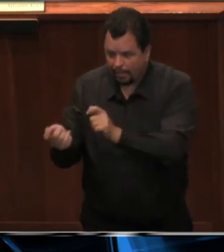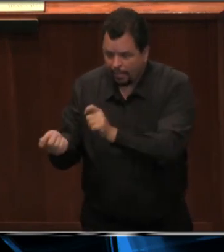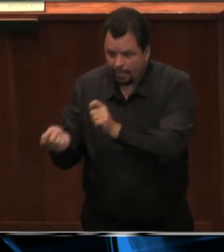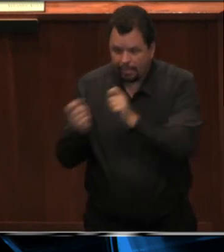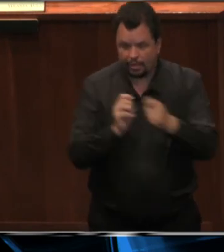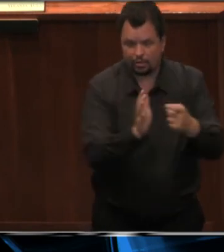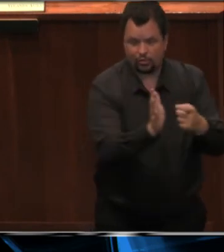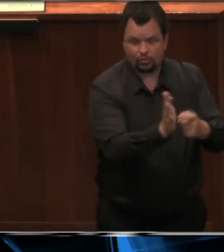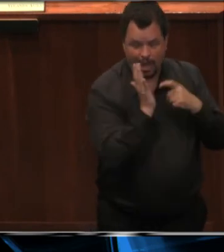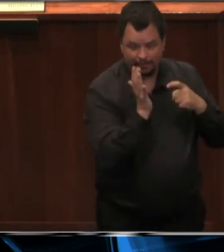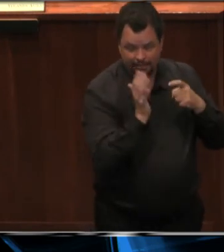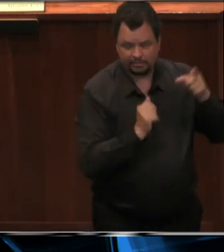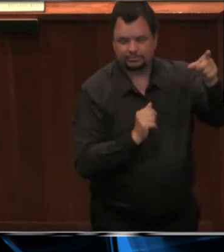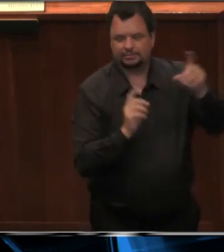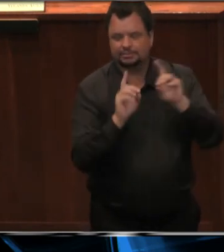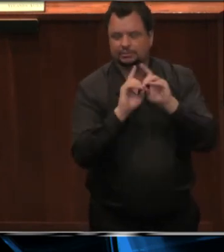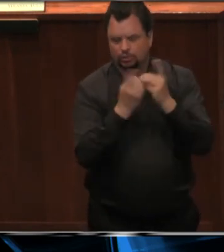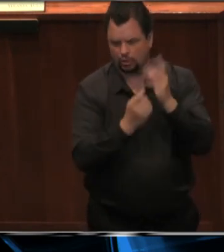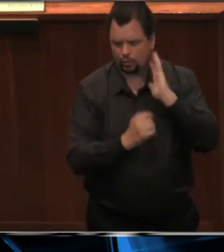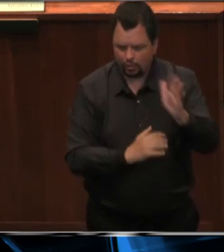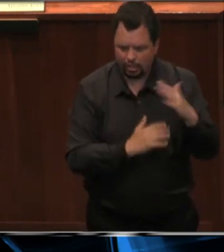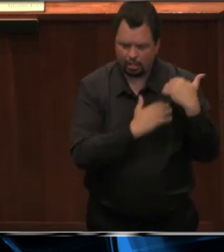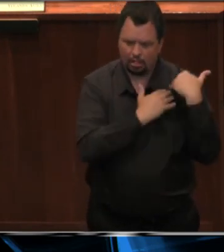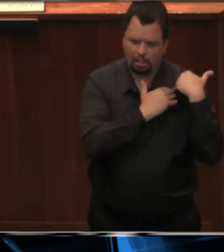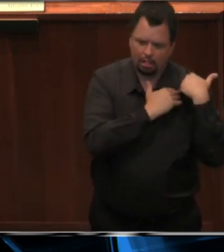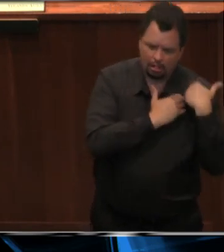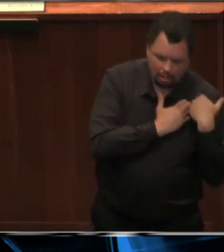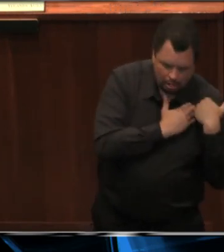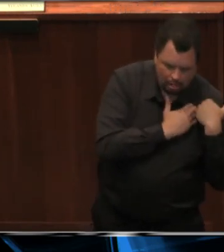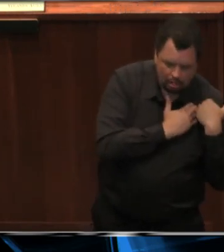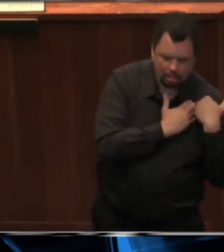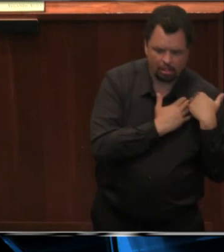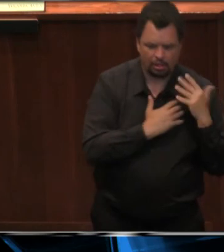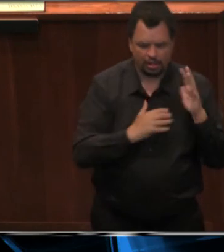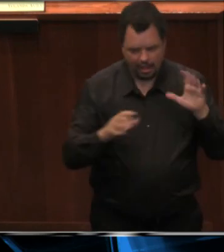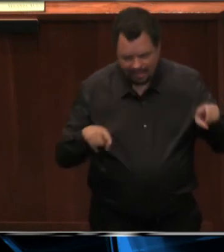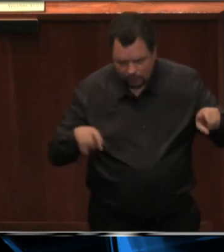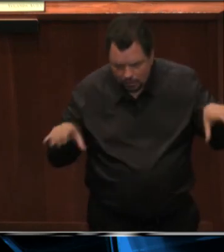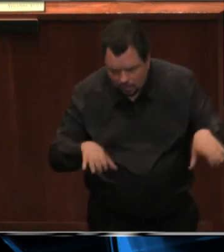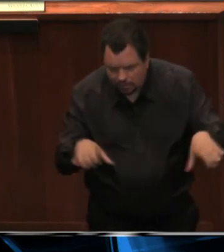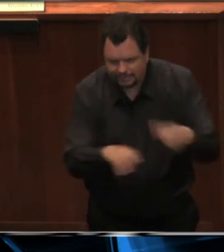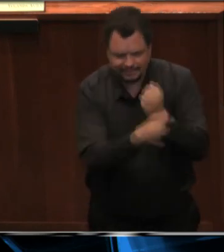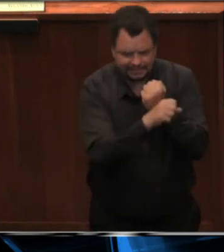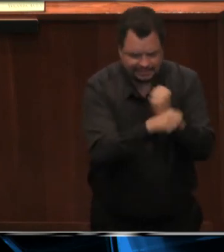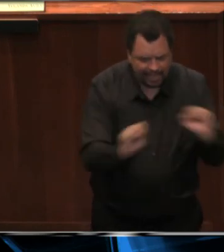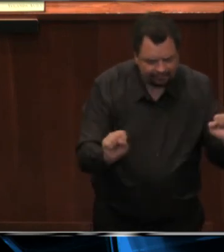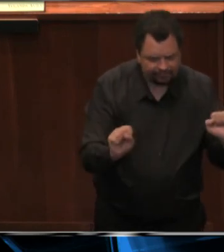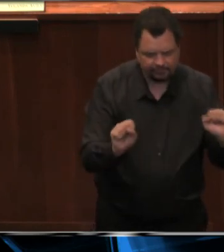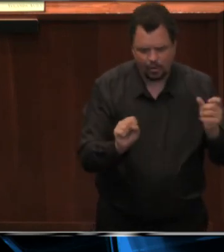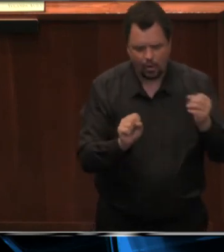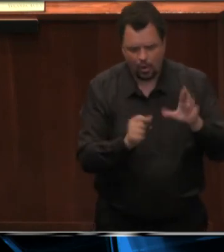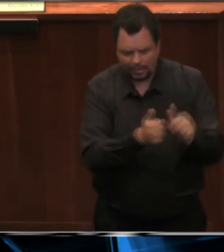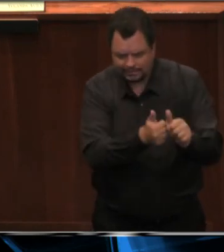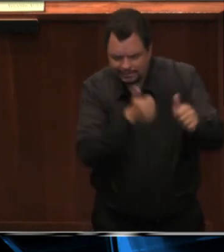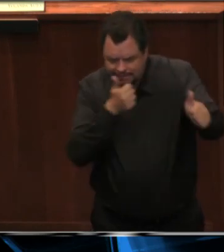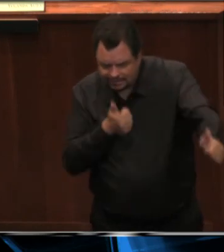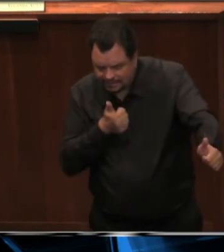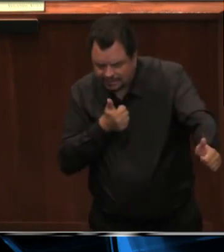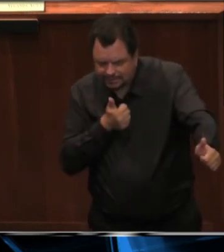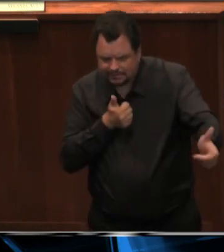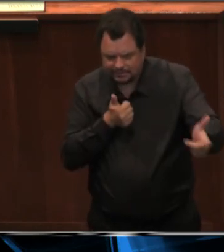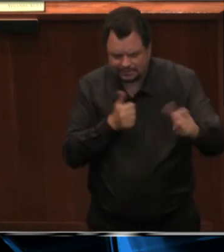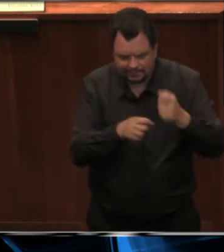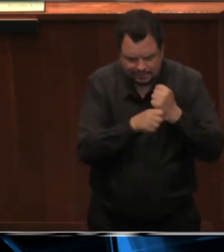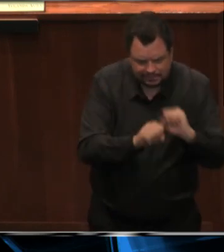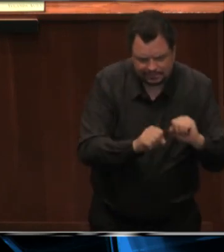then held accountable, and we can do things safely in either a hybrid or a distance model until we see that the science backs us going